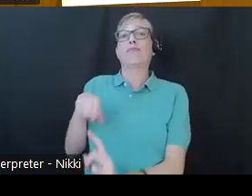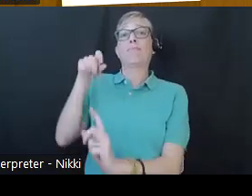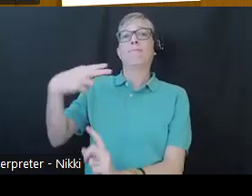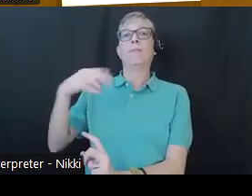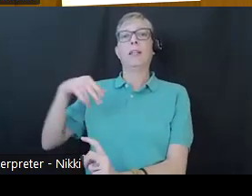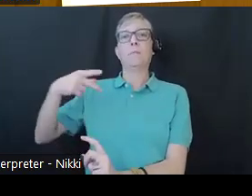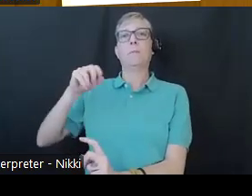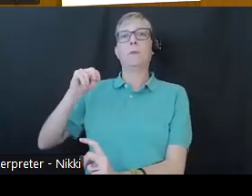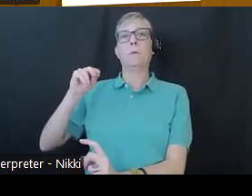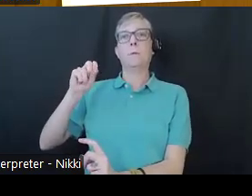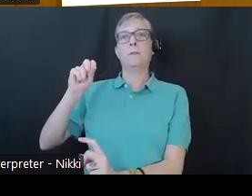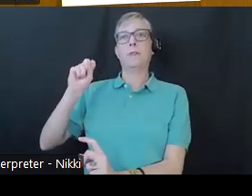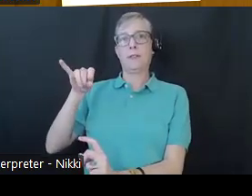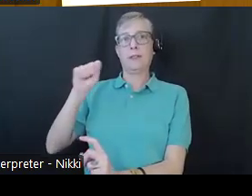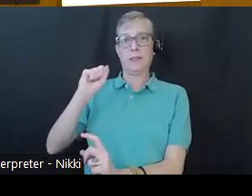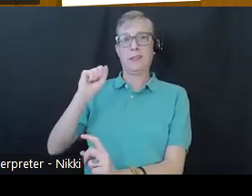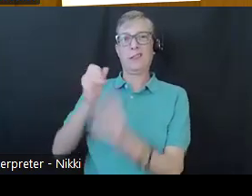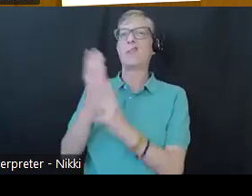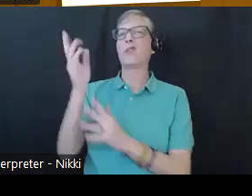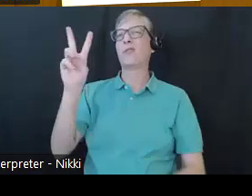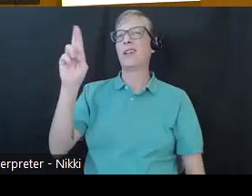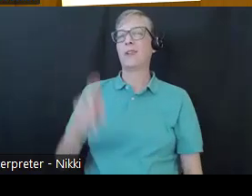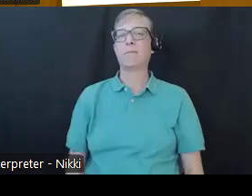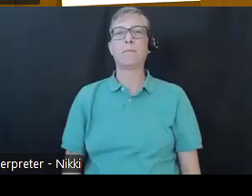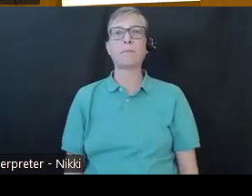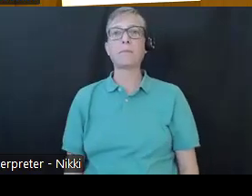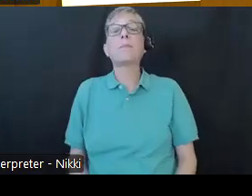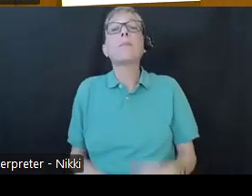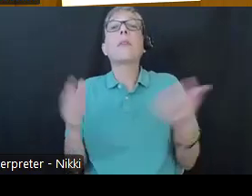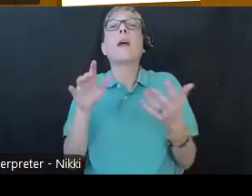reality. But what are some of the other lessons learned?